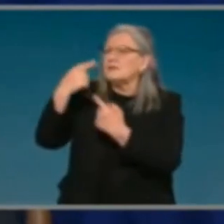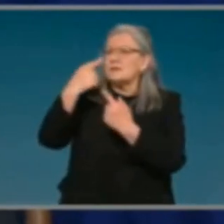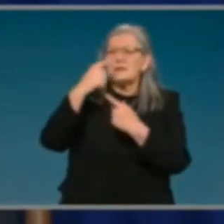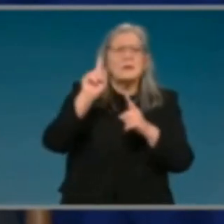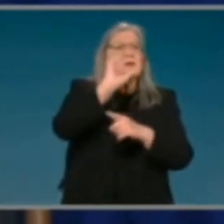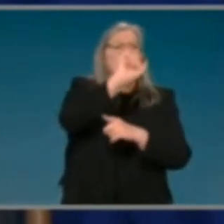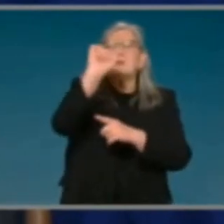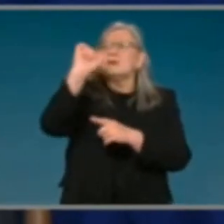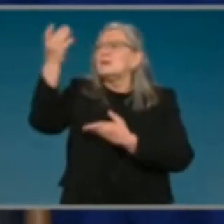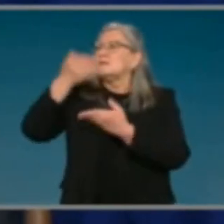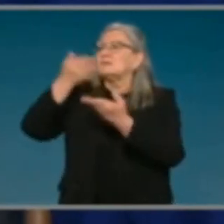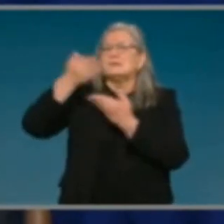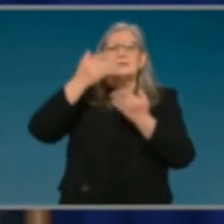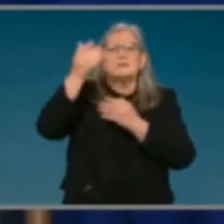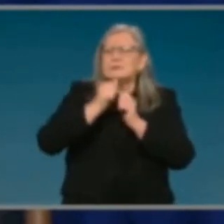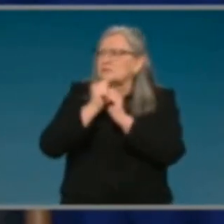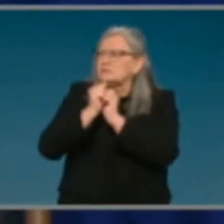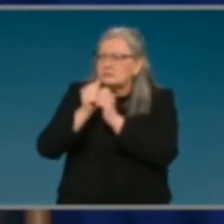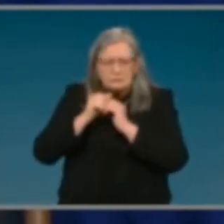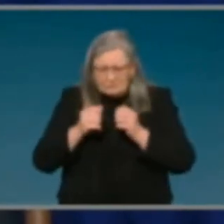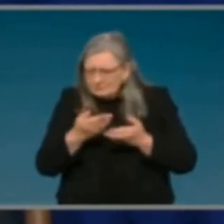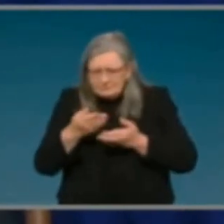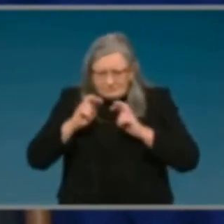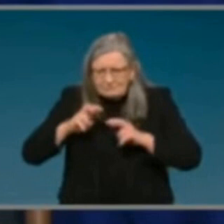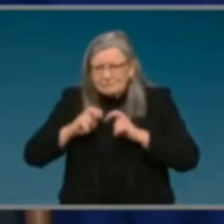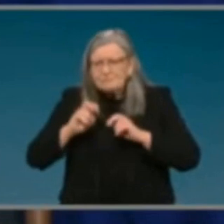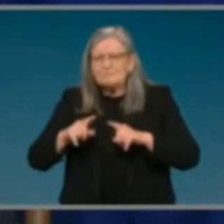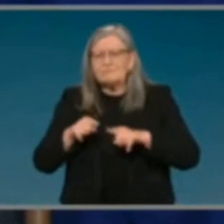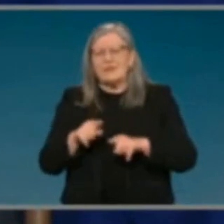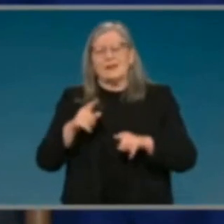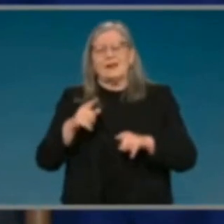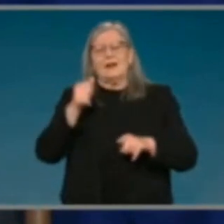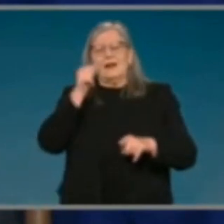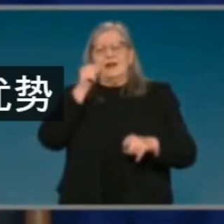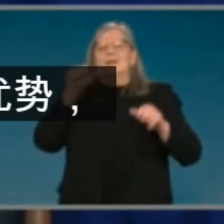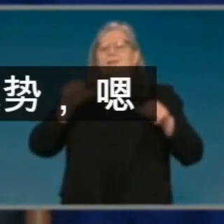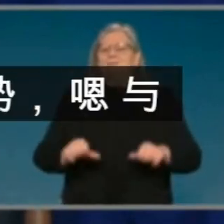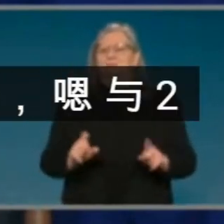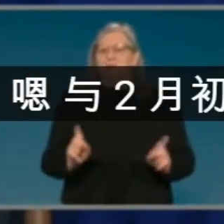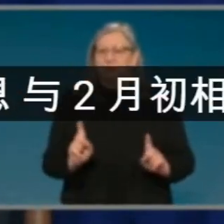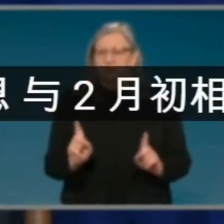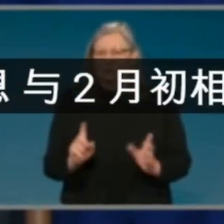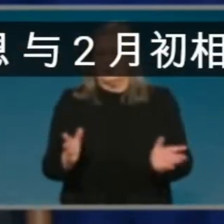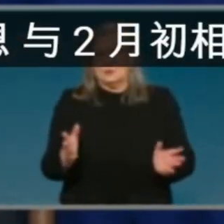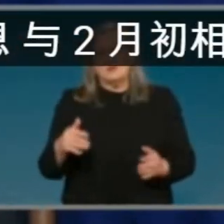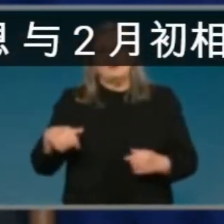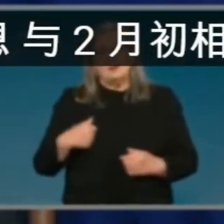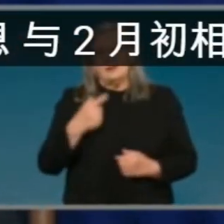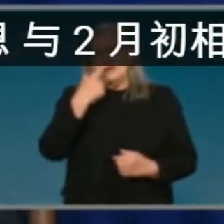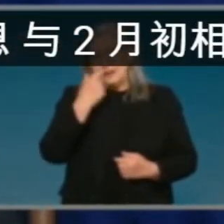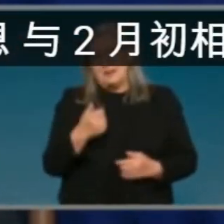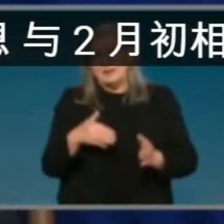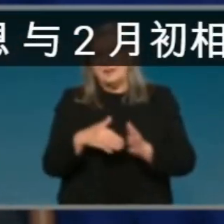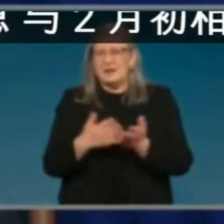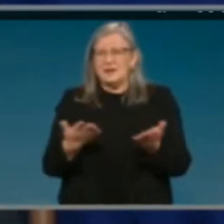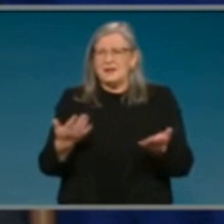another thing I would add to what the Minister has said is what we have of advantage now compared with early in February, that openness to